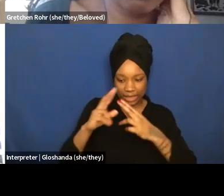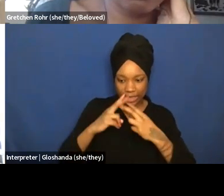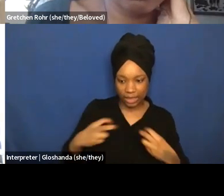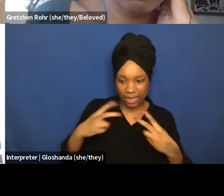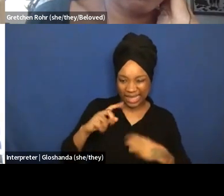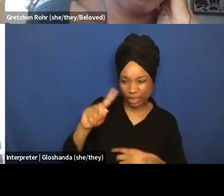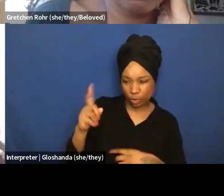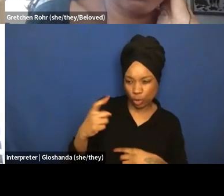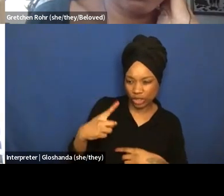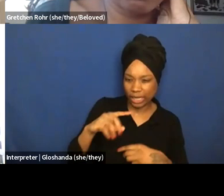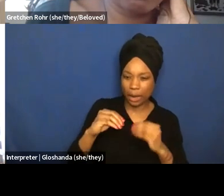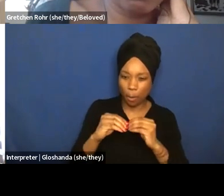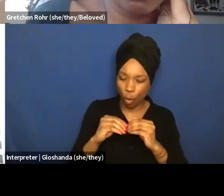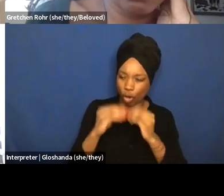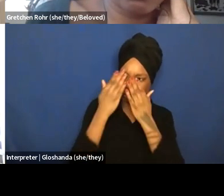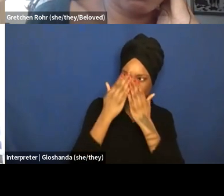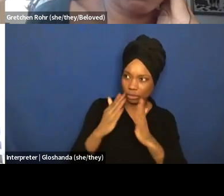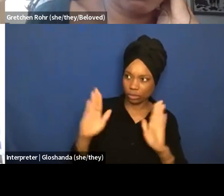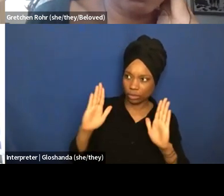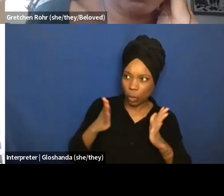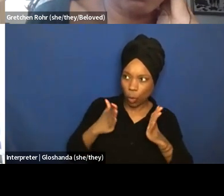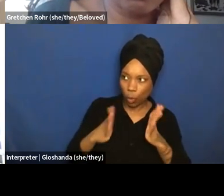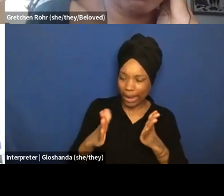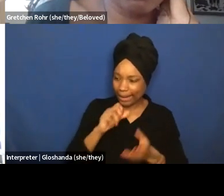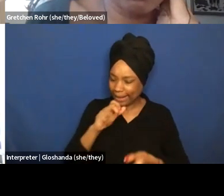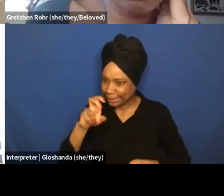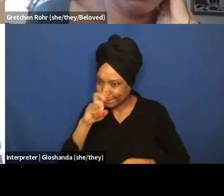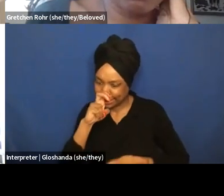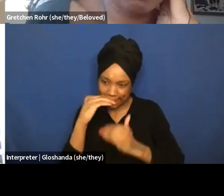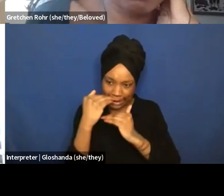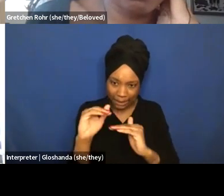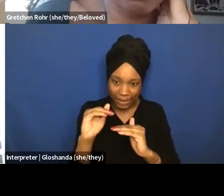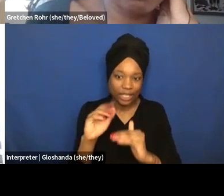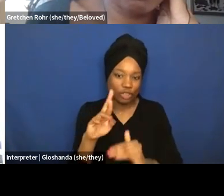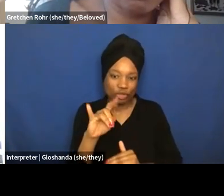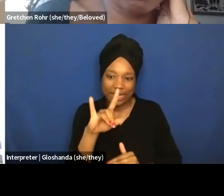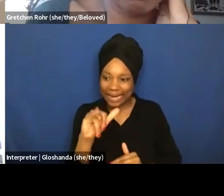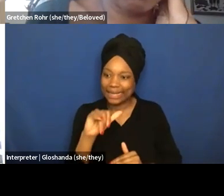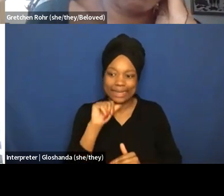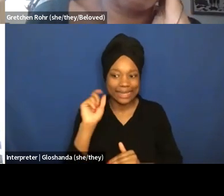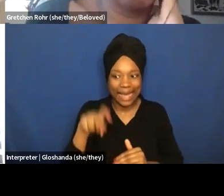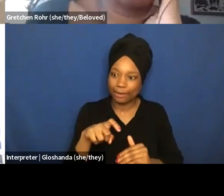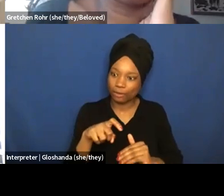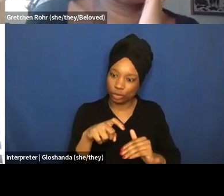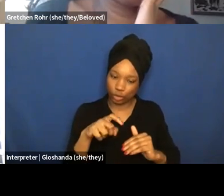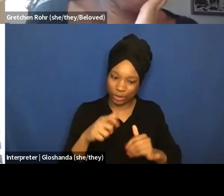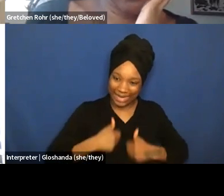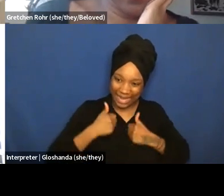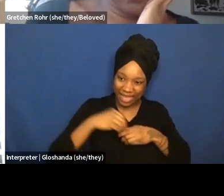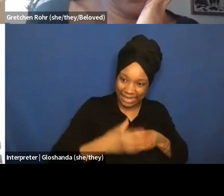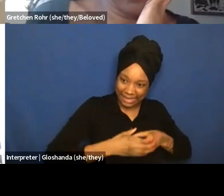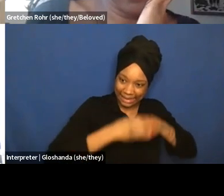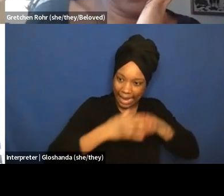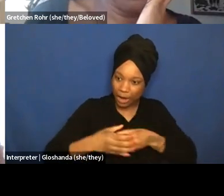rigorous way. So reality doesn't exist in silos, even though the vast majority of professional training